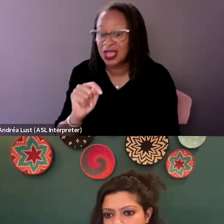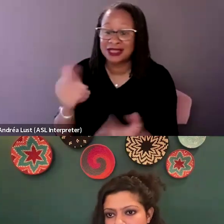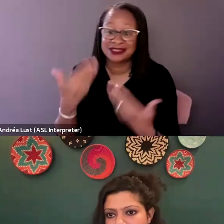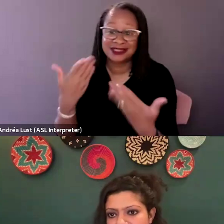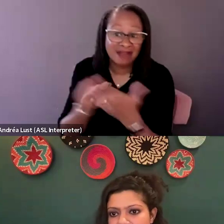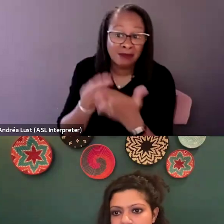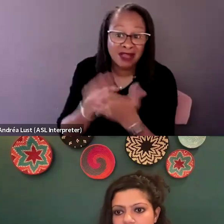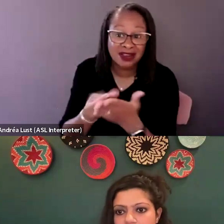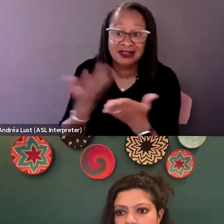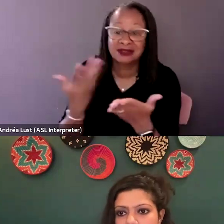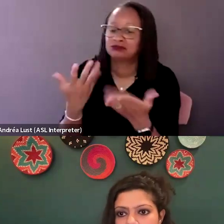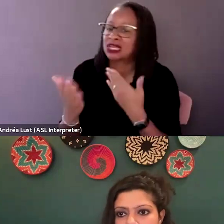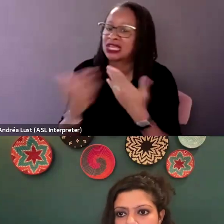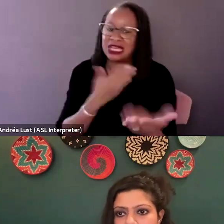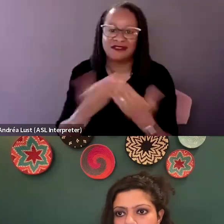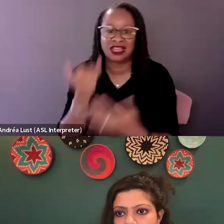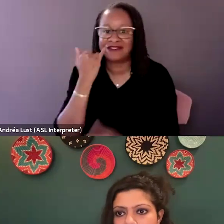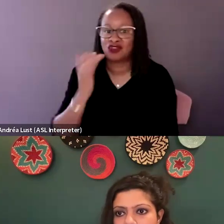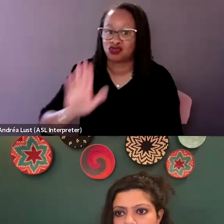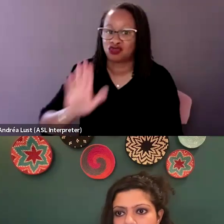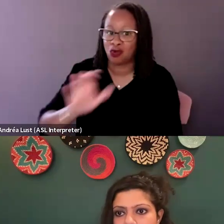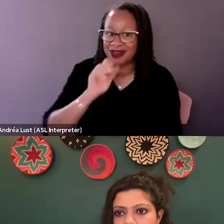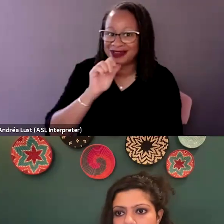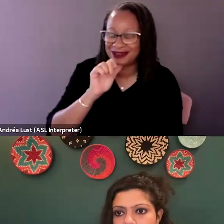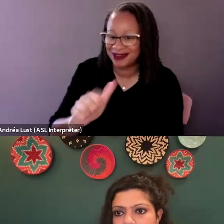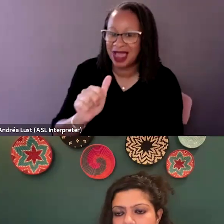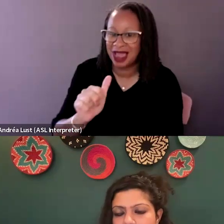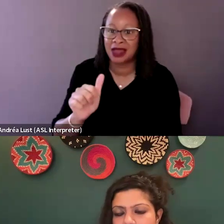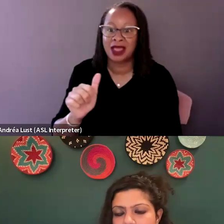predominantly from the US or Europe, or few from